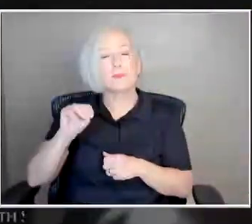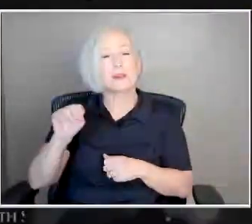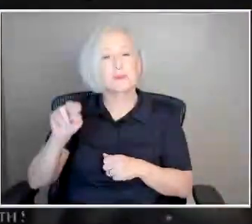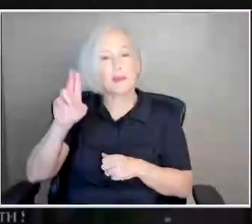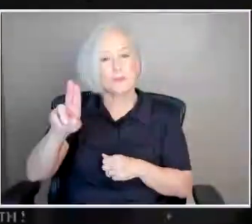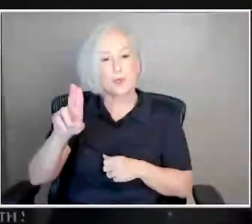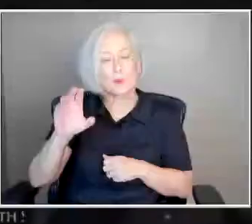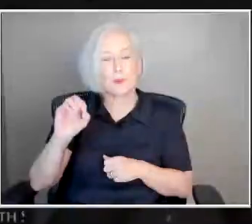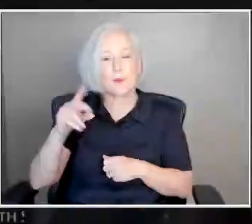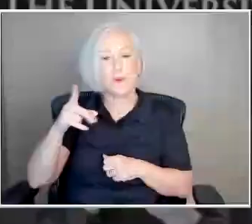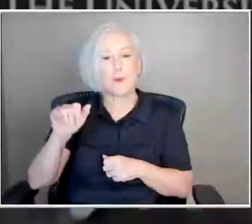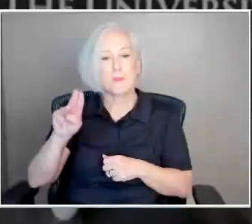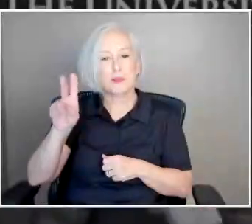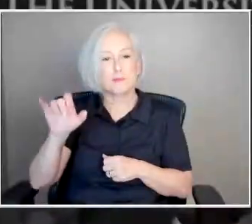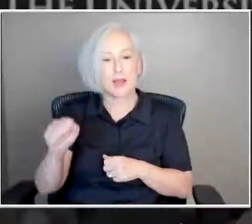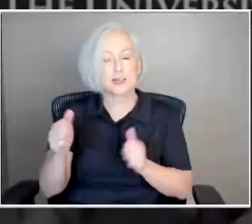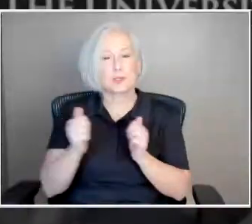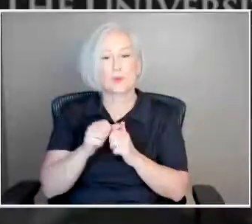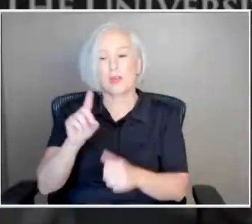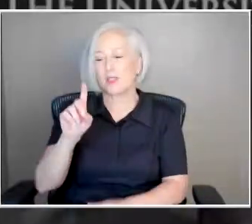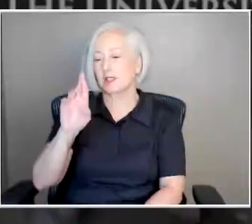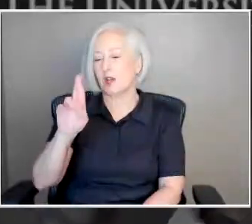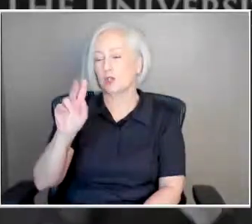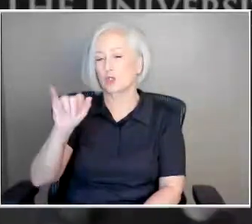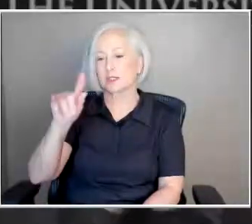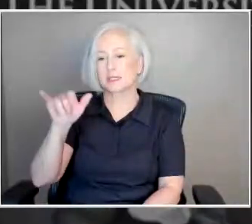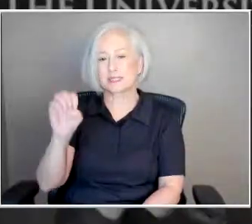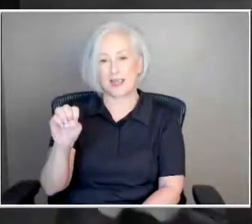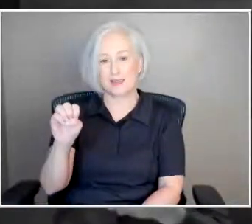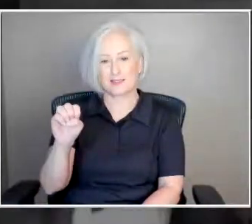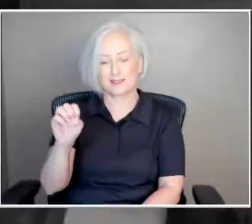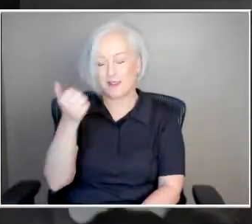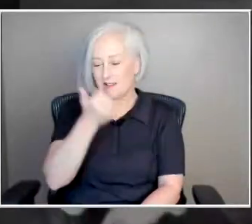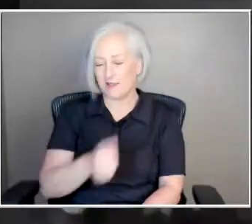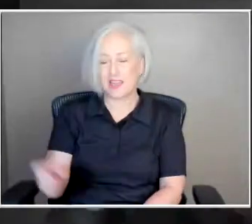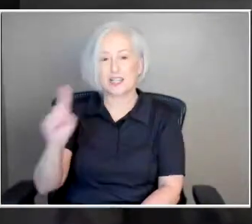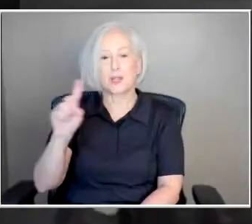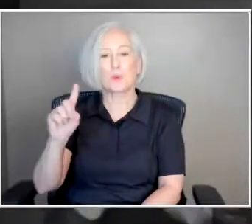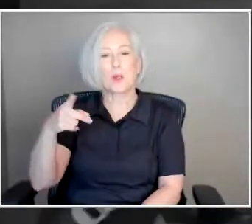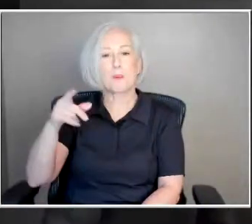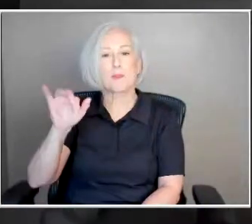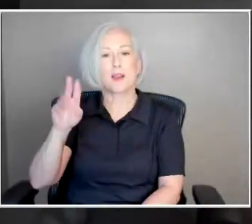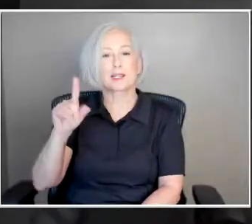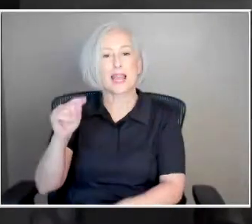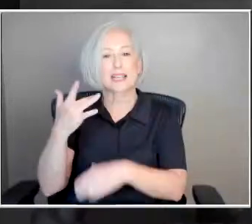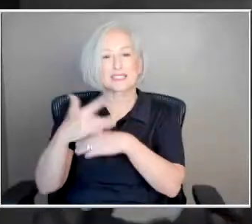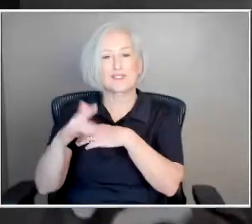Mics with Dr. Stites podcast. Now, everywhere podcasts are available.